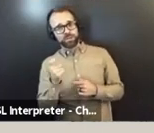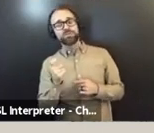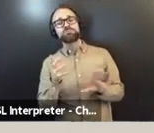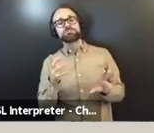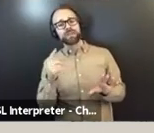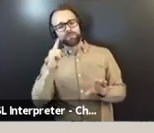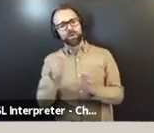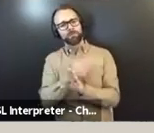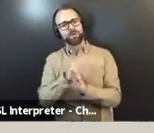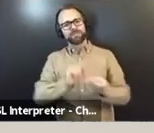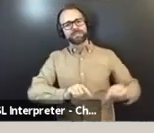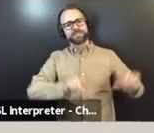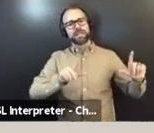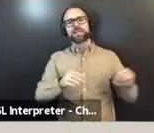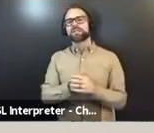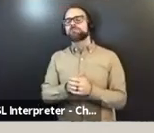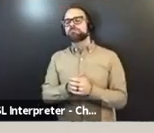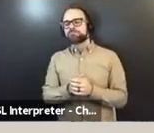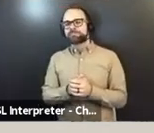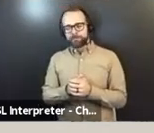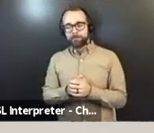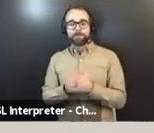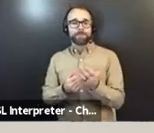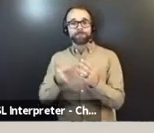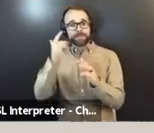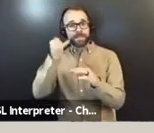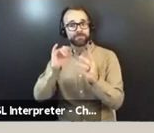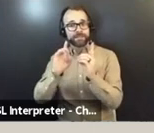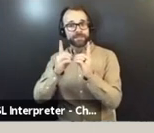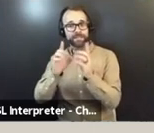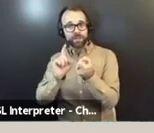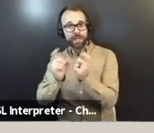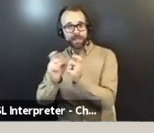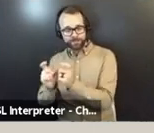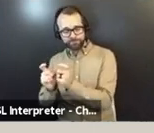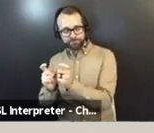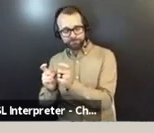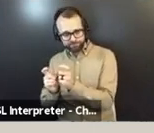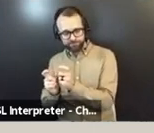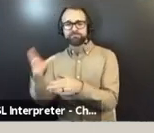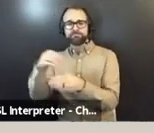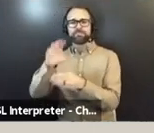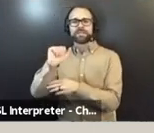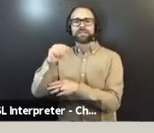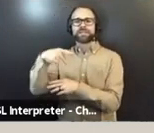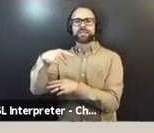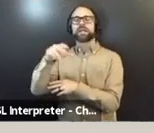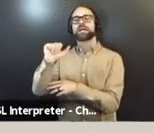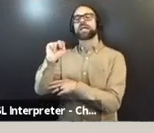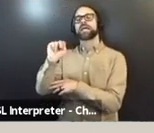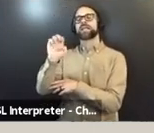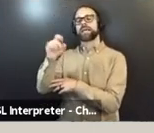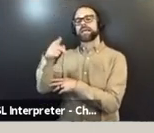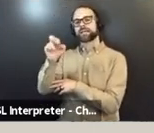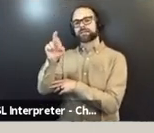previous slide that we got in after. So if a digital adaptation were included in a CAN export application, does the funding cover the